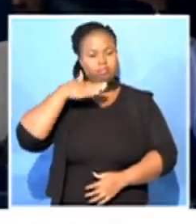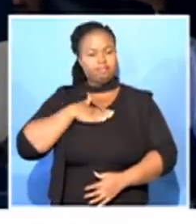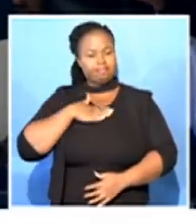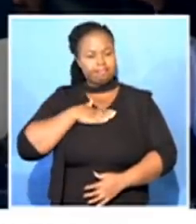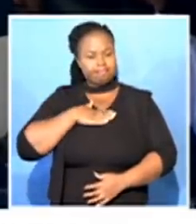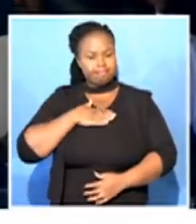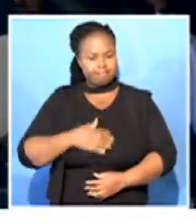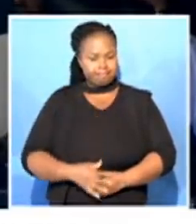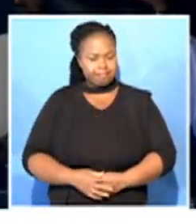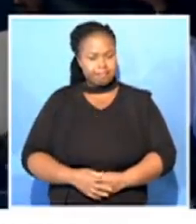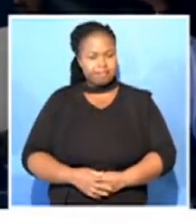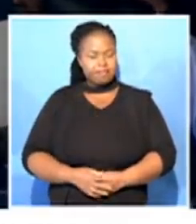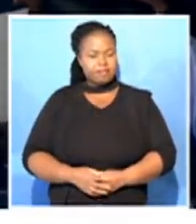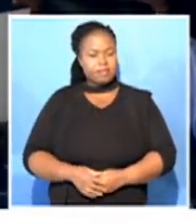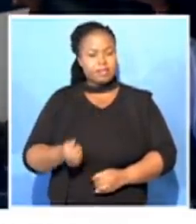To the best of my knowledge.